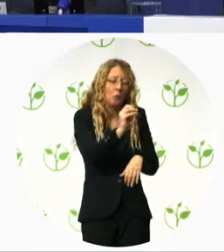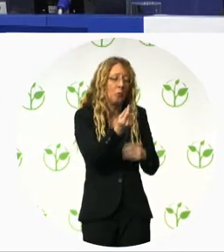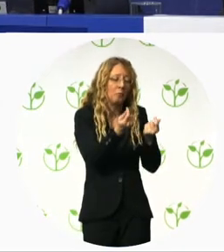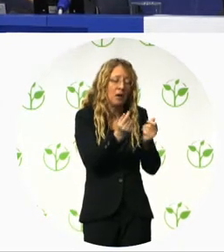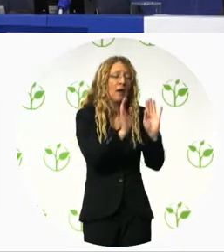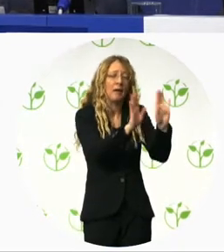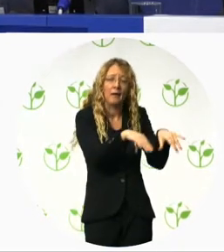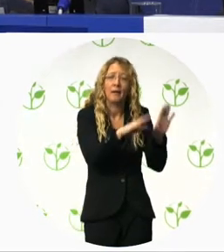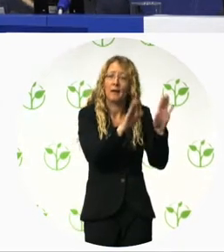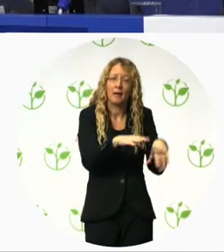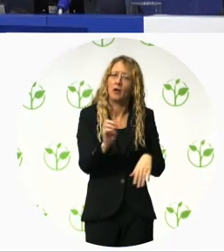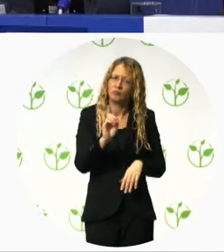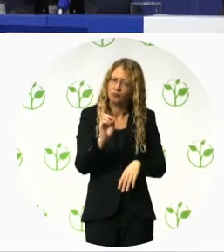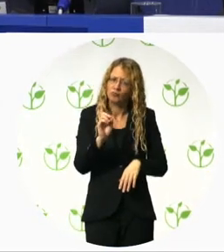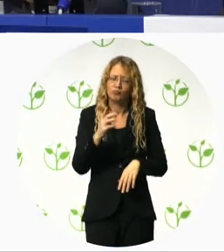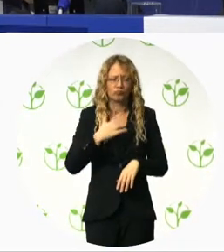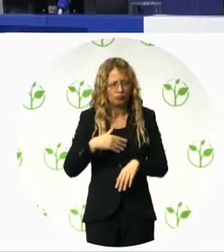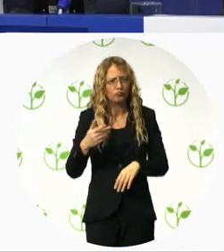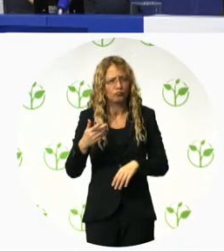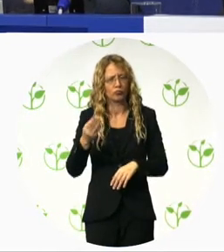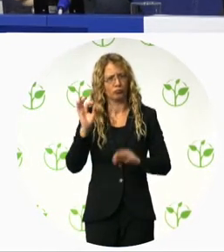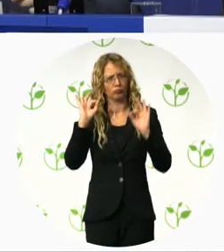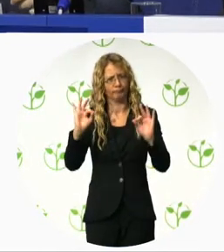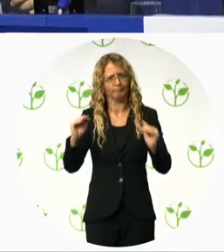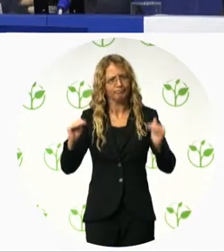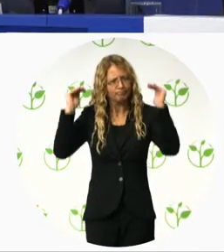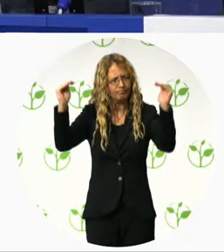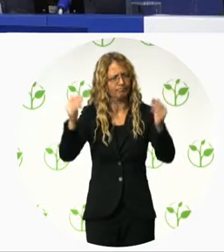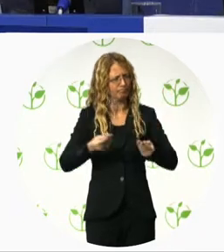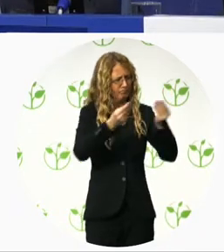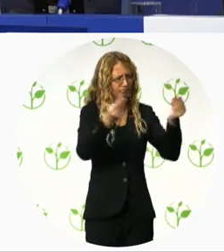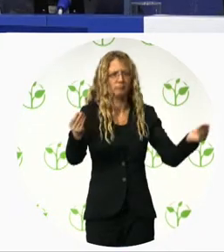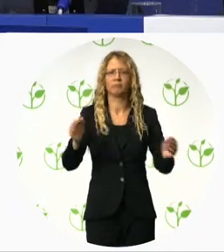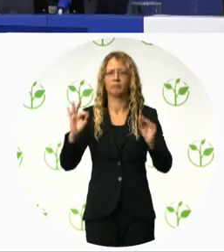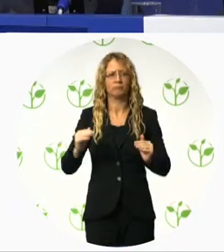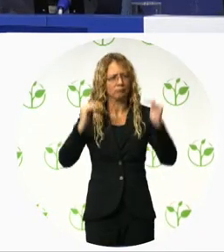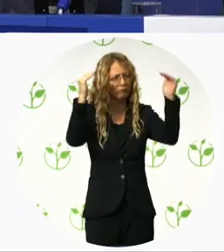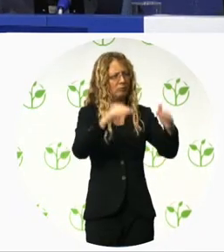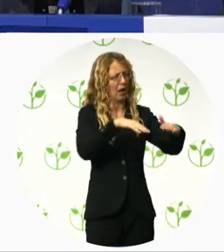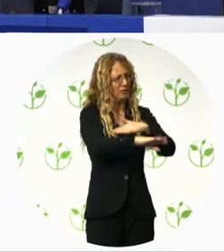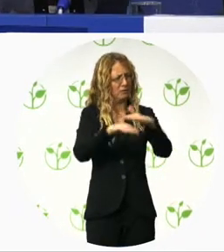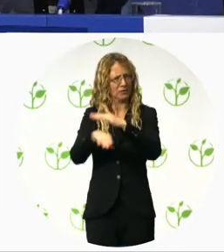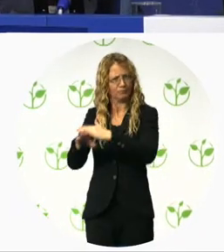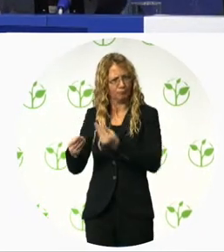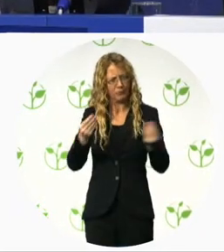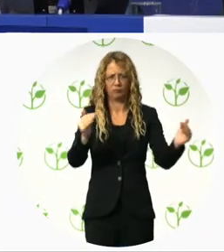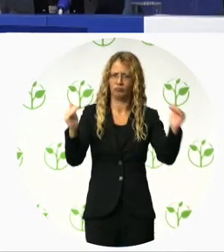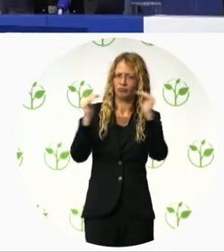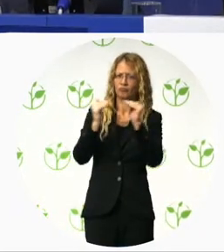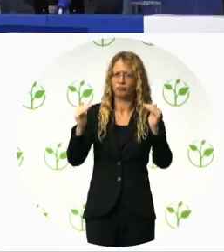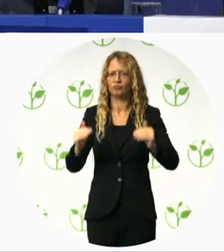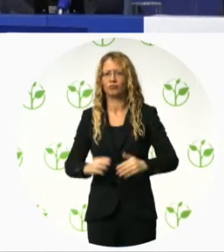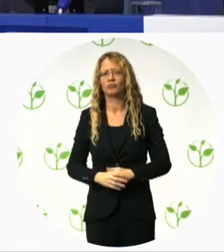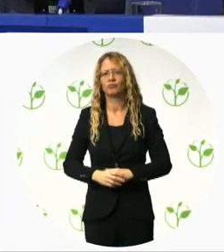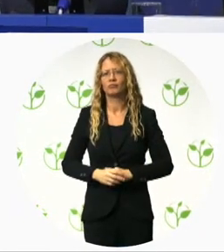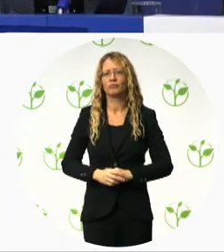all and designed for all. And this is our approach. One of the beautiful things regarding the storytelling